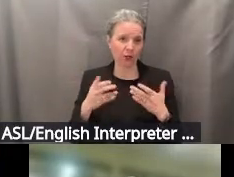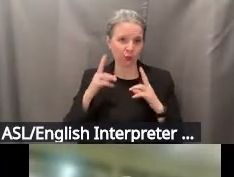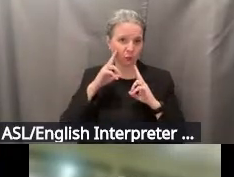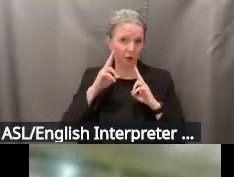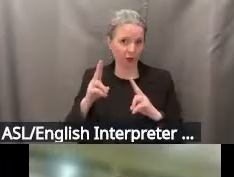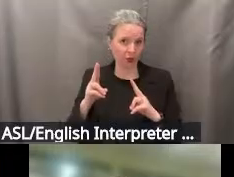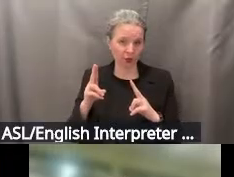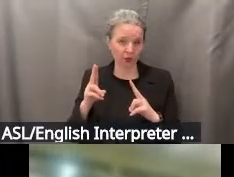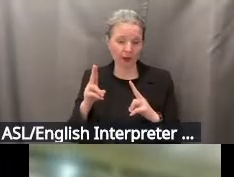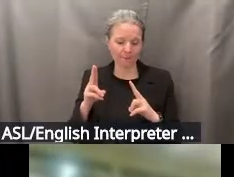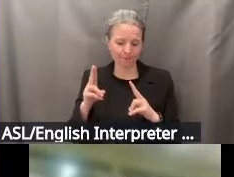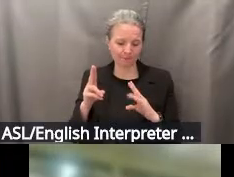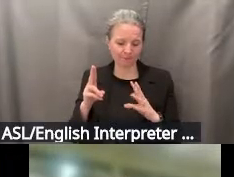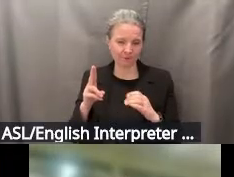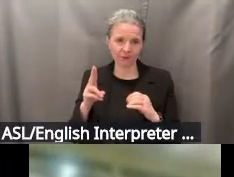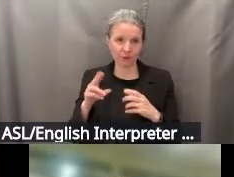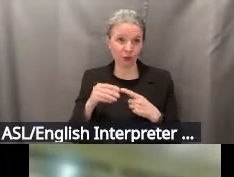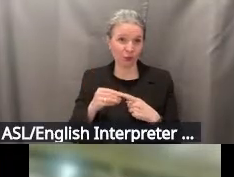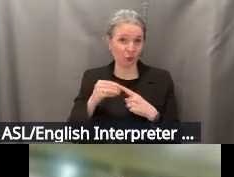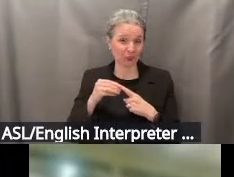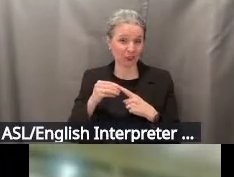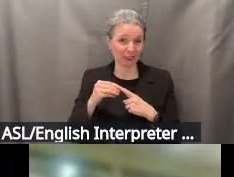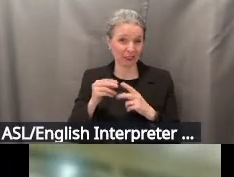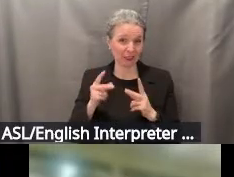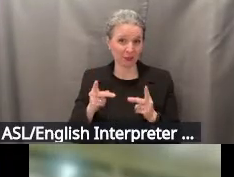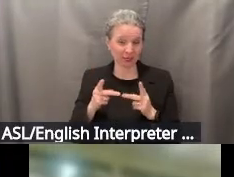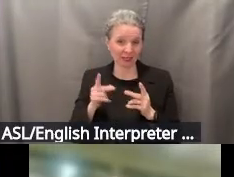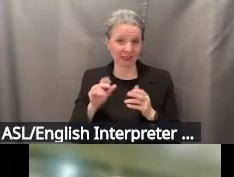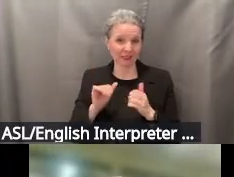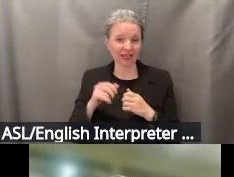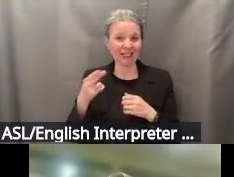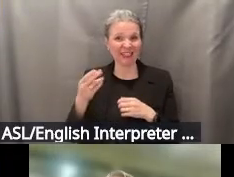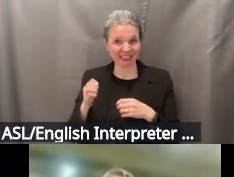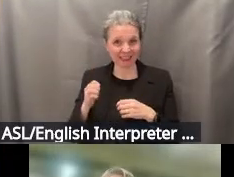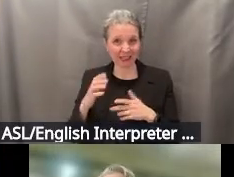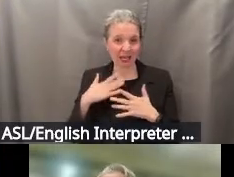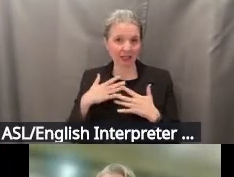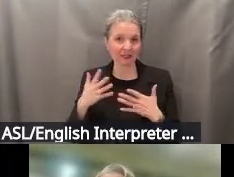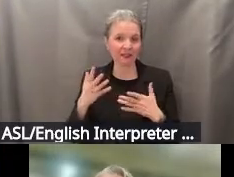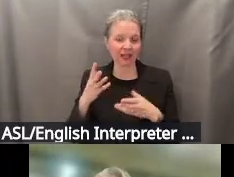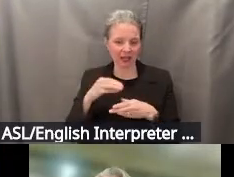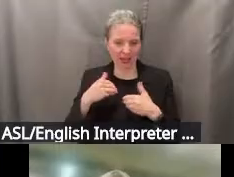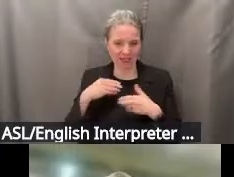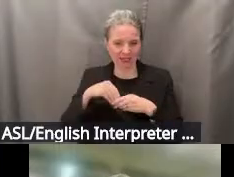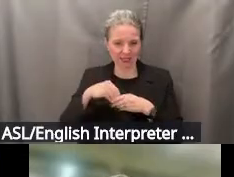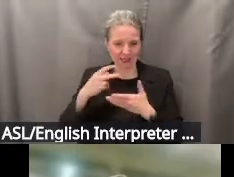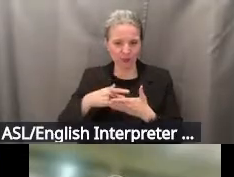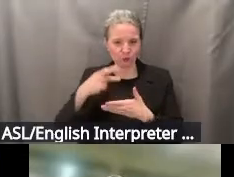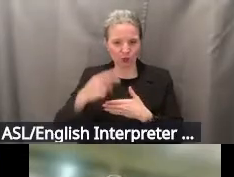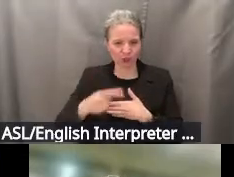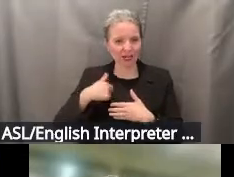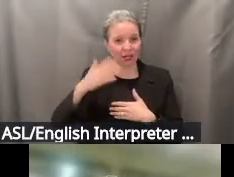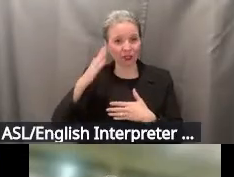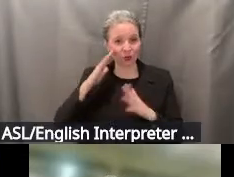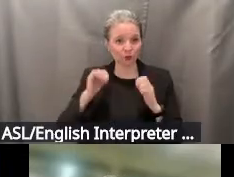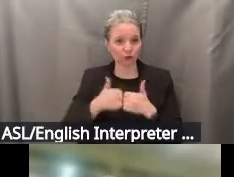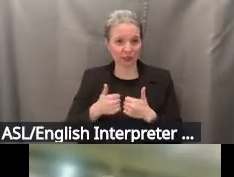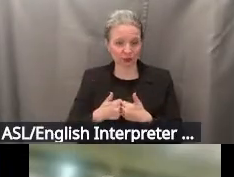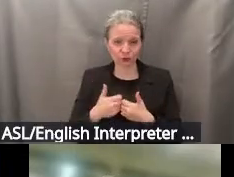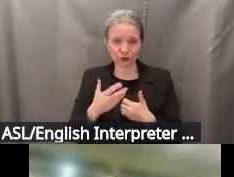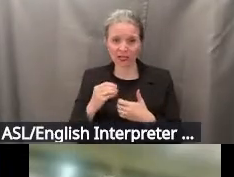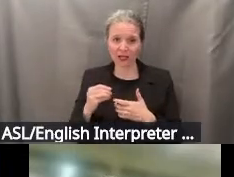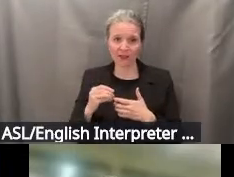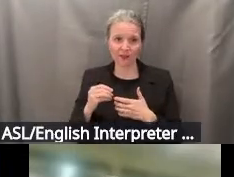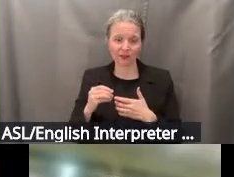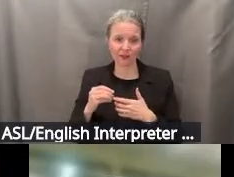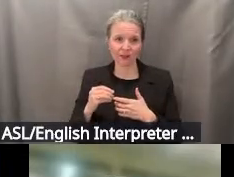honor the unique space that he's occupied in this project. And I know the challenges and the